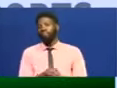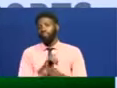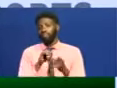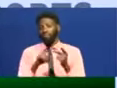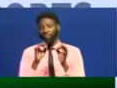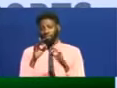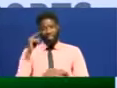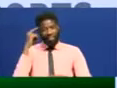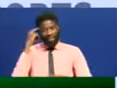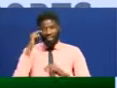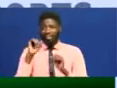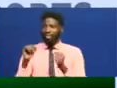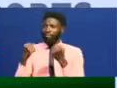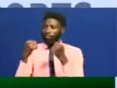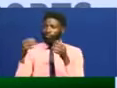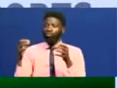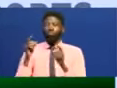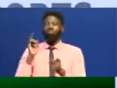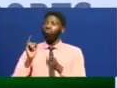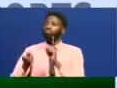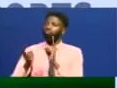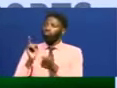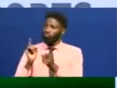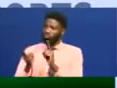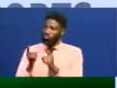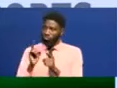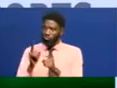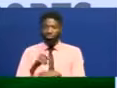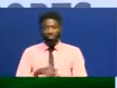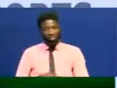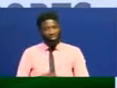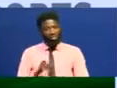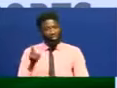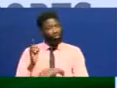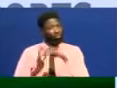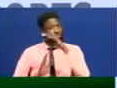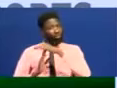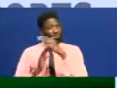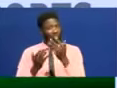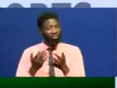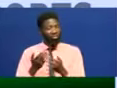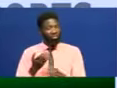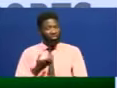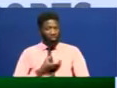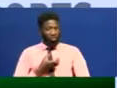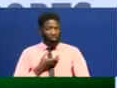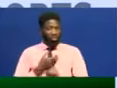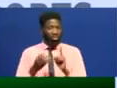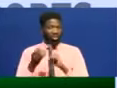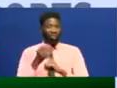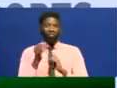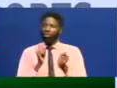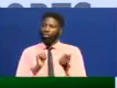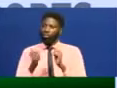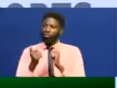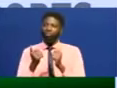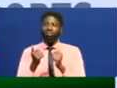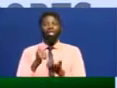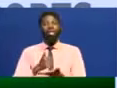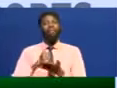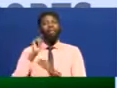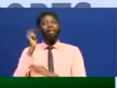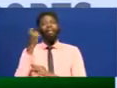athletics, the goose that lays the golden egg, the sport that brands Kenya more than anything